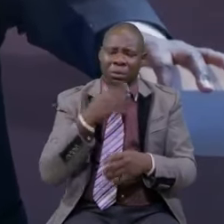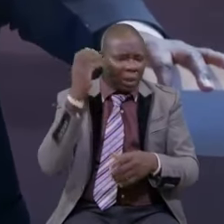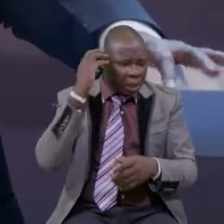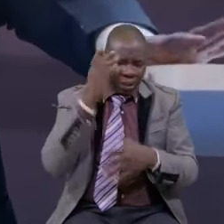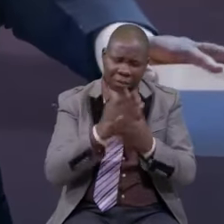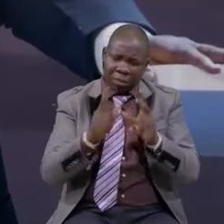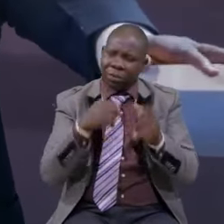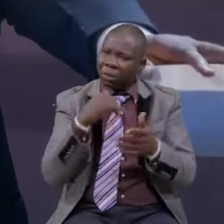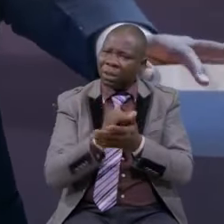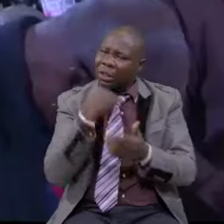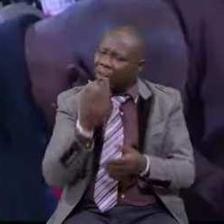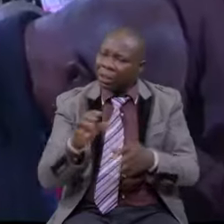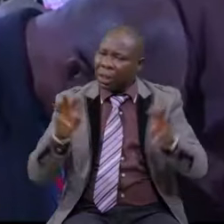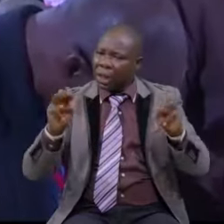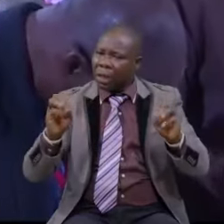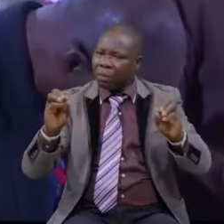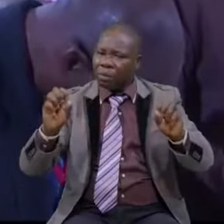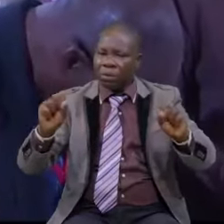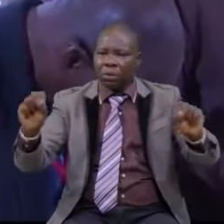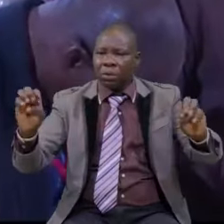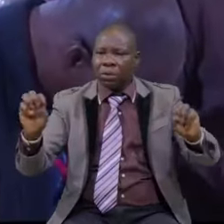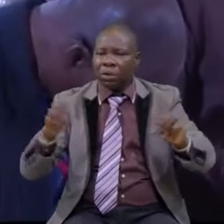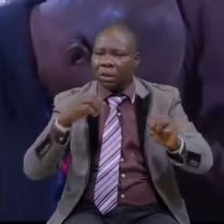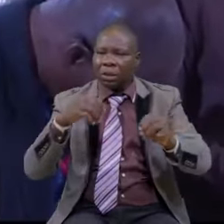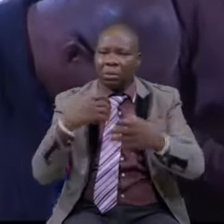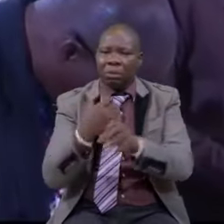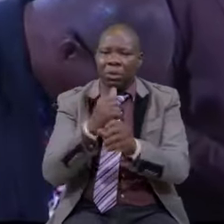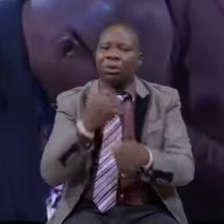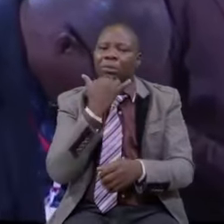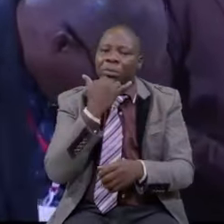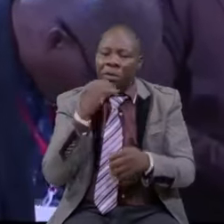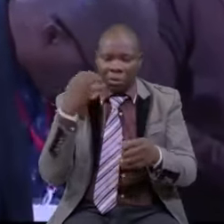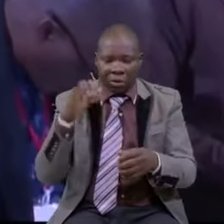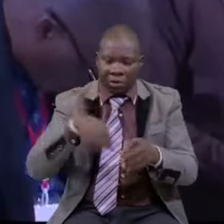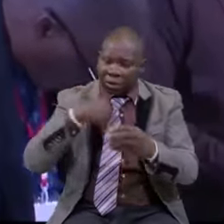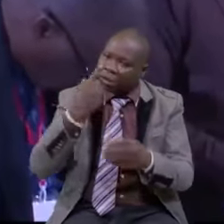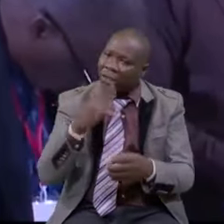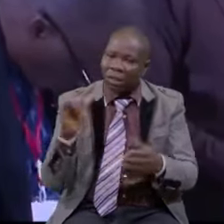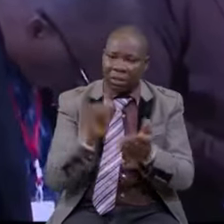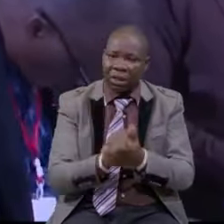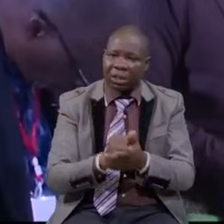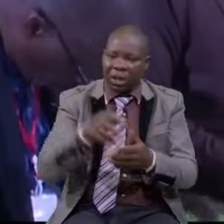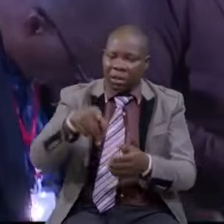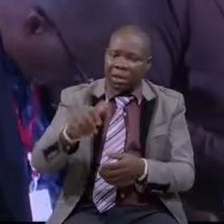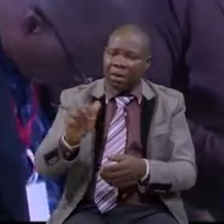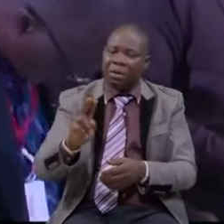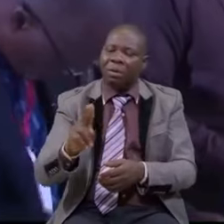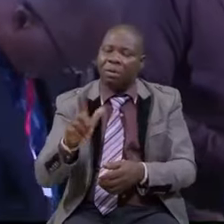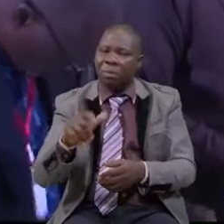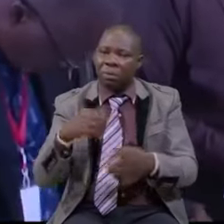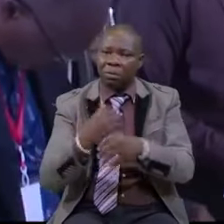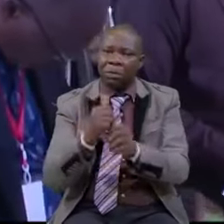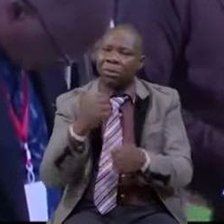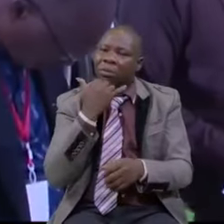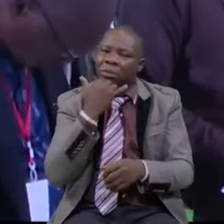He shouldn't have said that. Be very careful. Paul made a mistake in saying that. He shouldn't have said that. Be